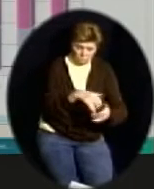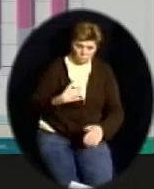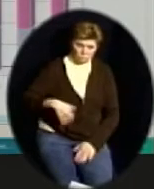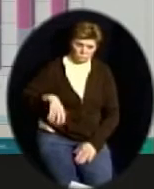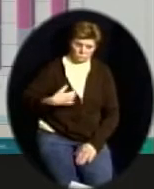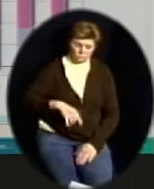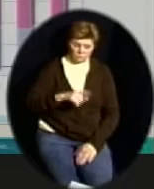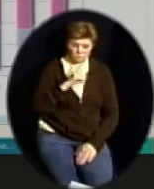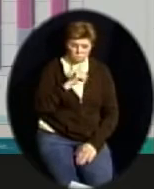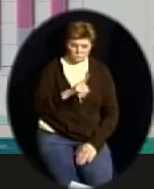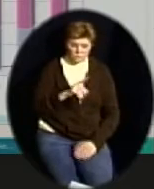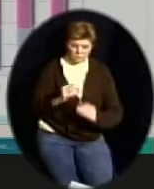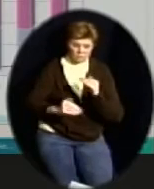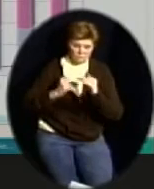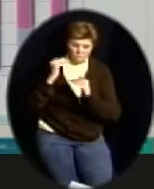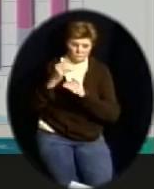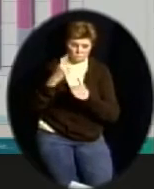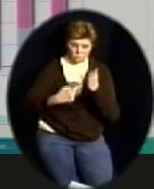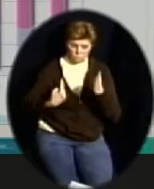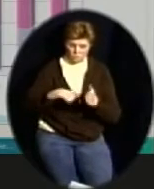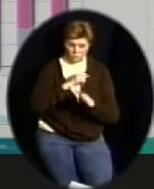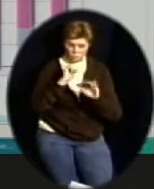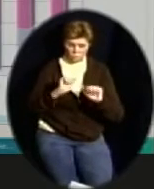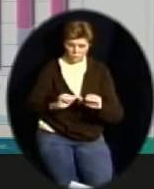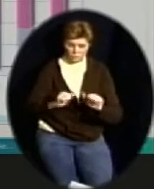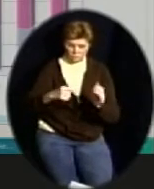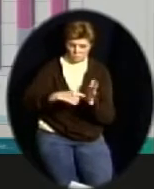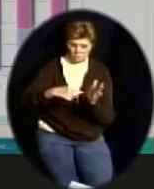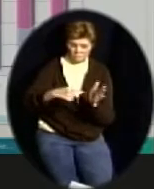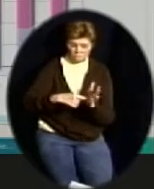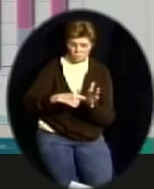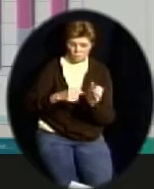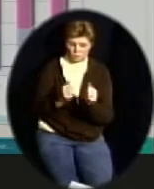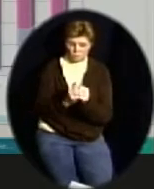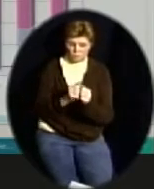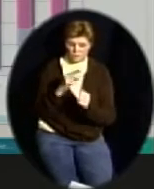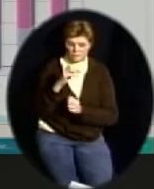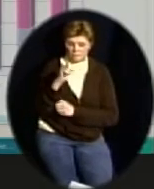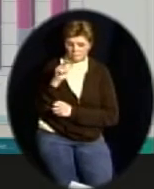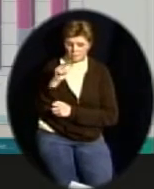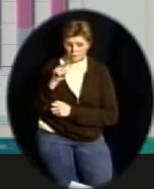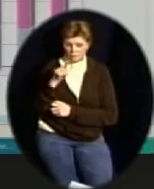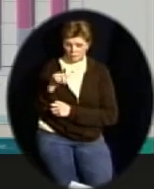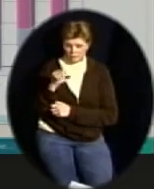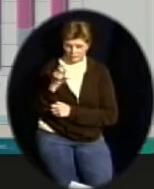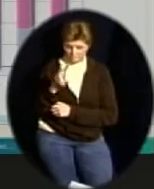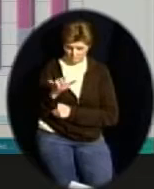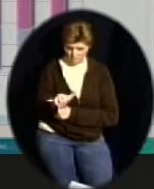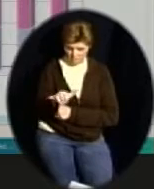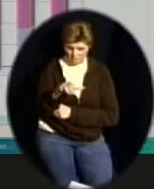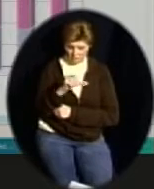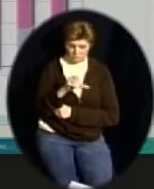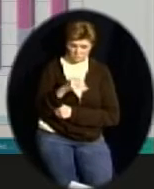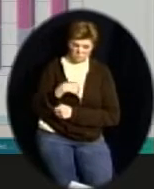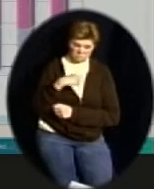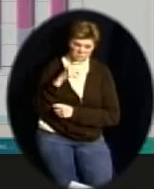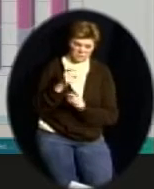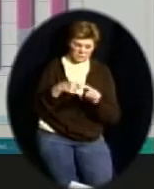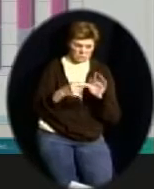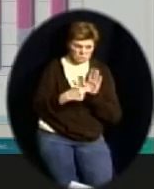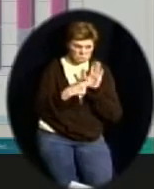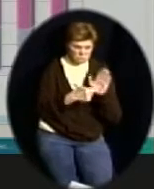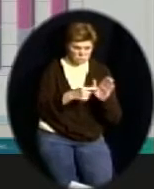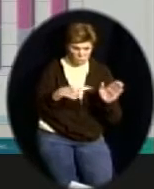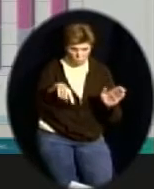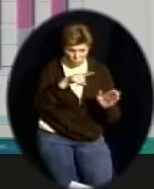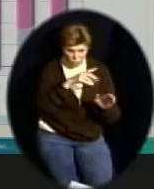we could sustain by just simply having a stable mill levy. And so just to point out, I think this is a good graph to